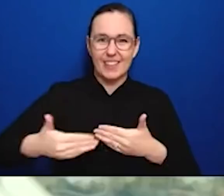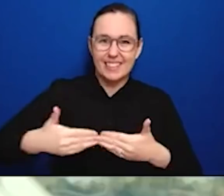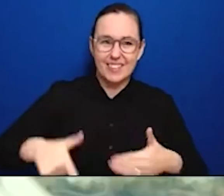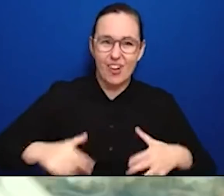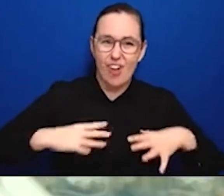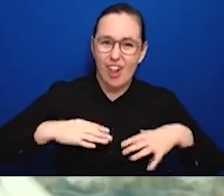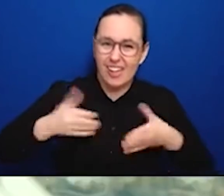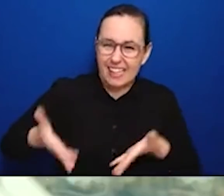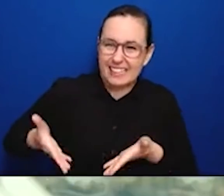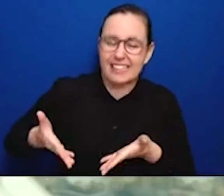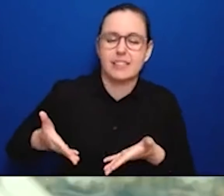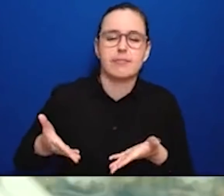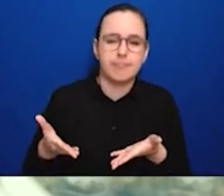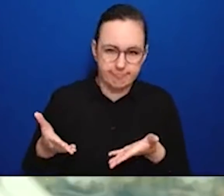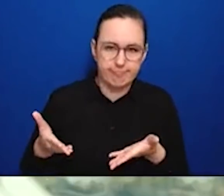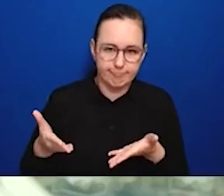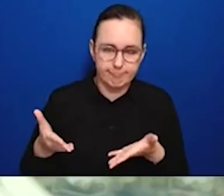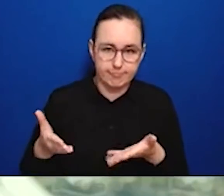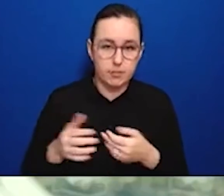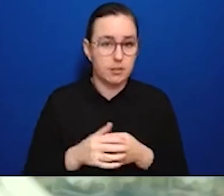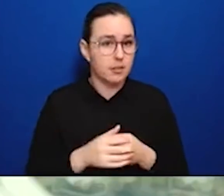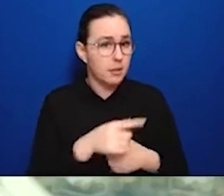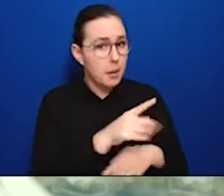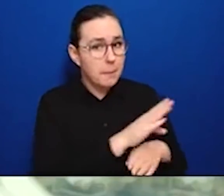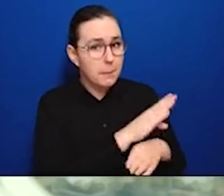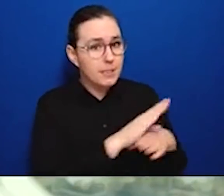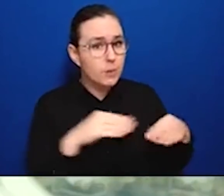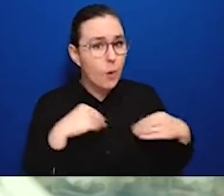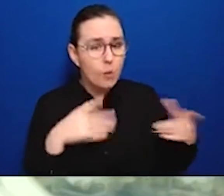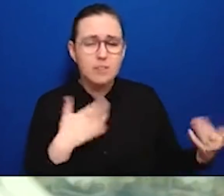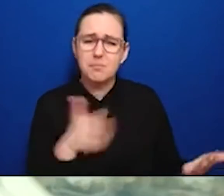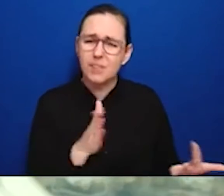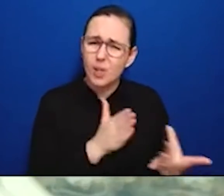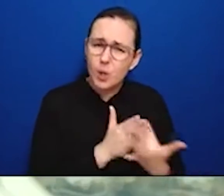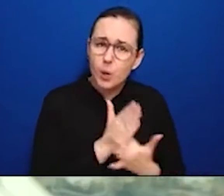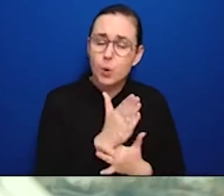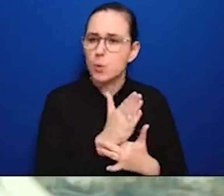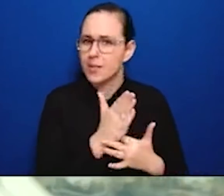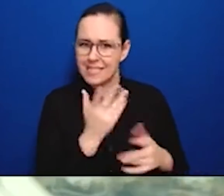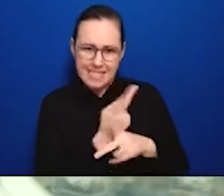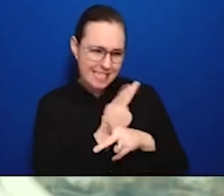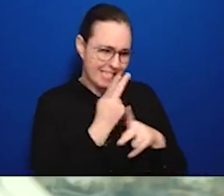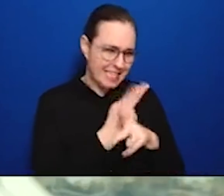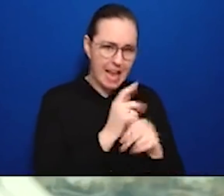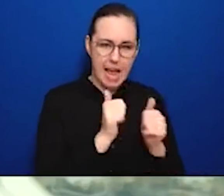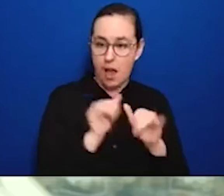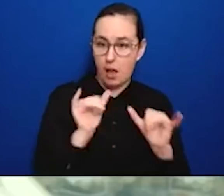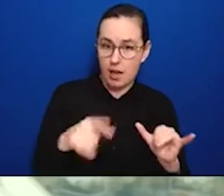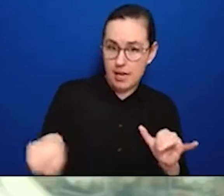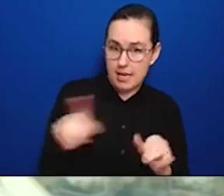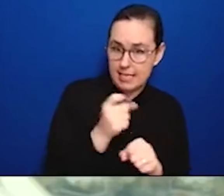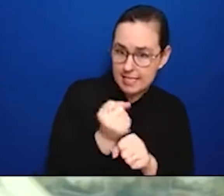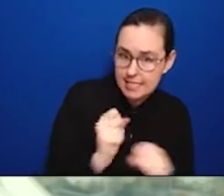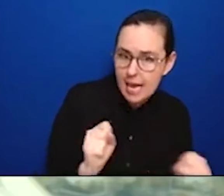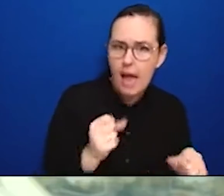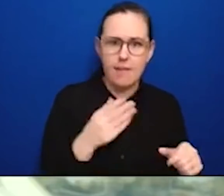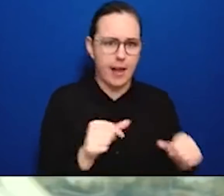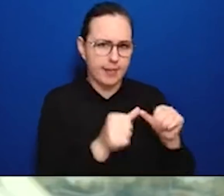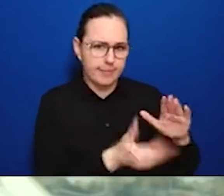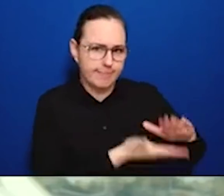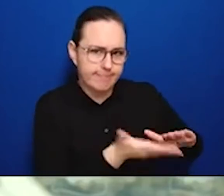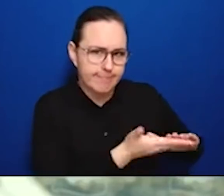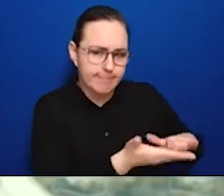been resilient time and time again. I know for those operating gyms, fitness centers,